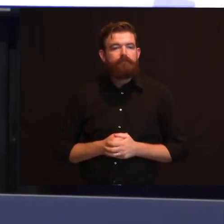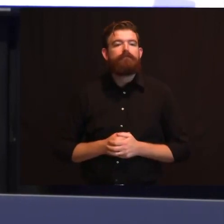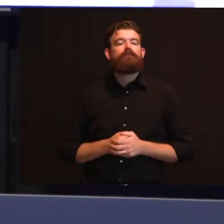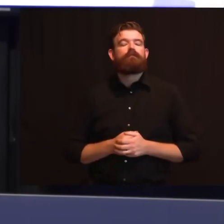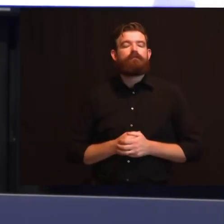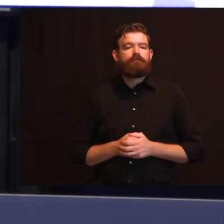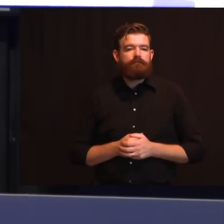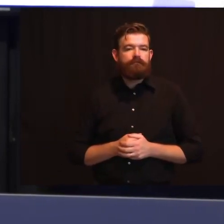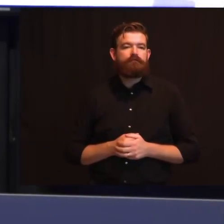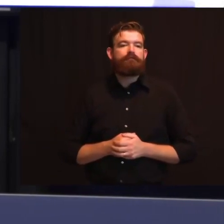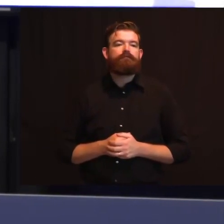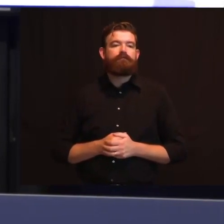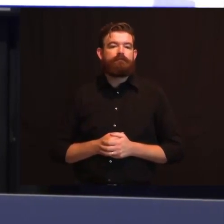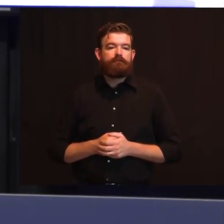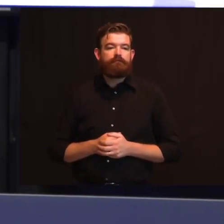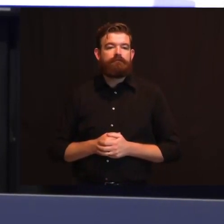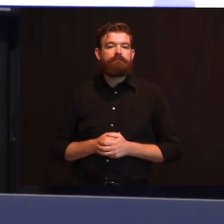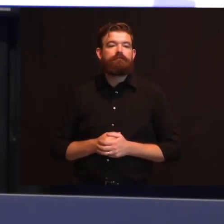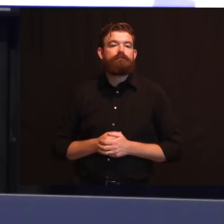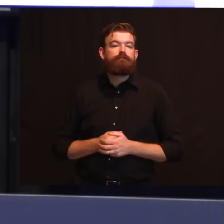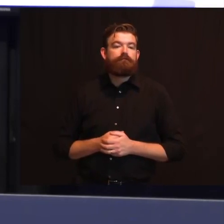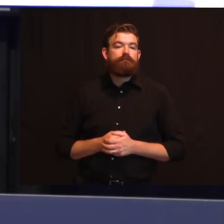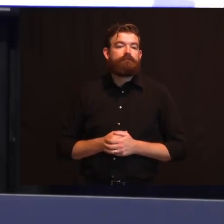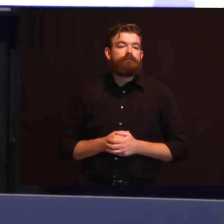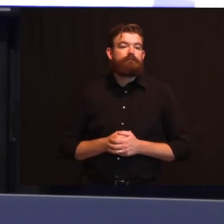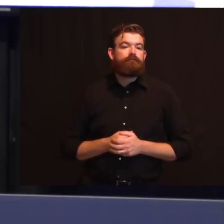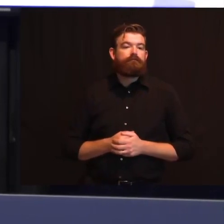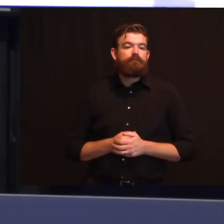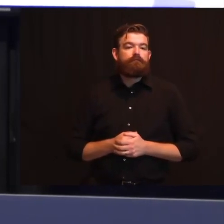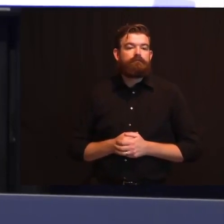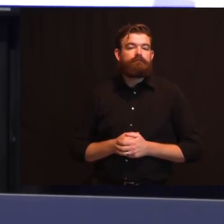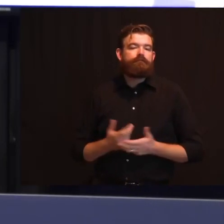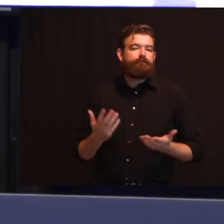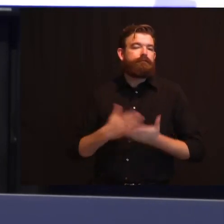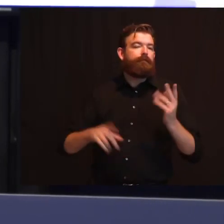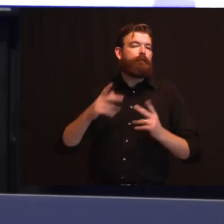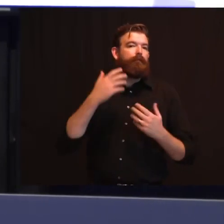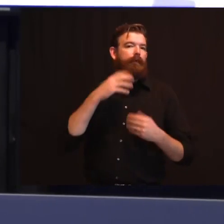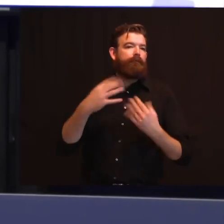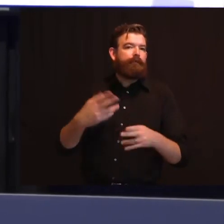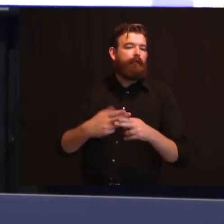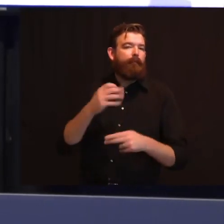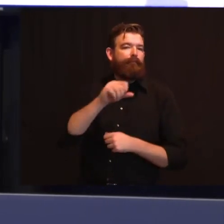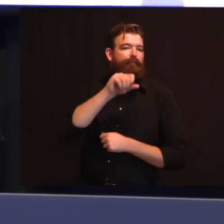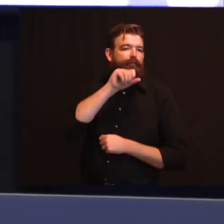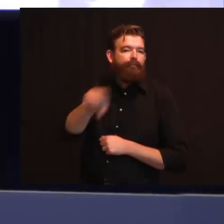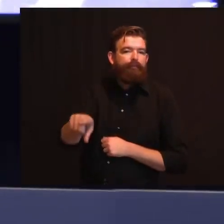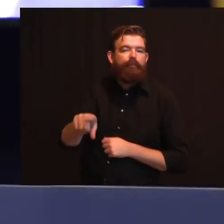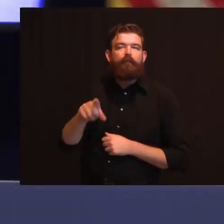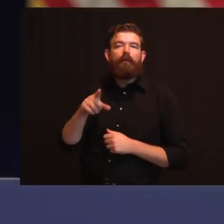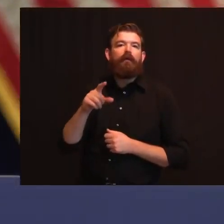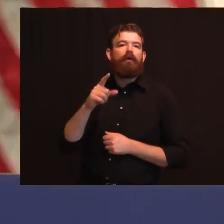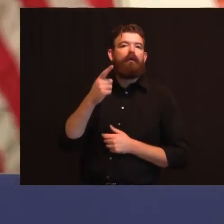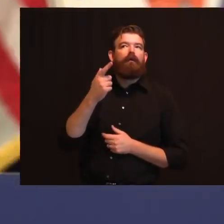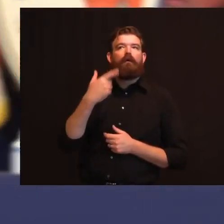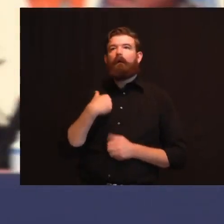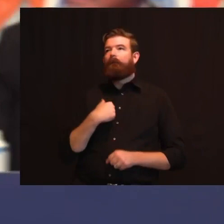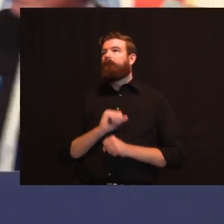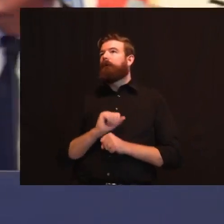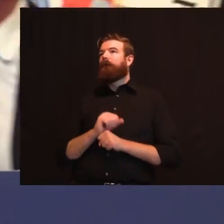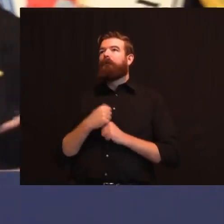and secondly, there's some real reasons because of the quarantine recommendations. Yeah, that second reason we don't talk about